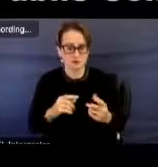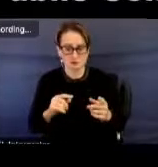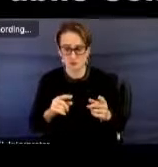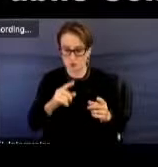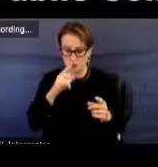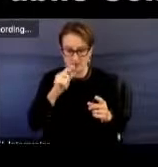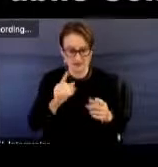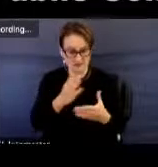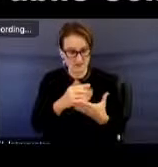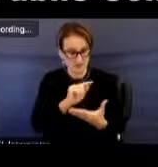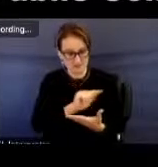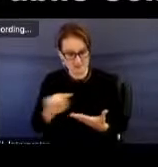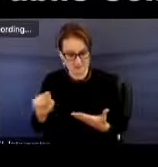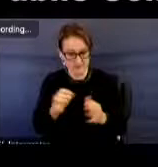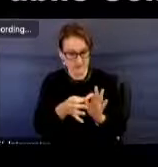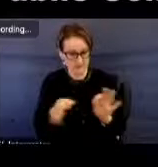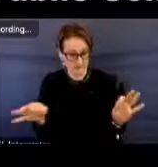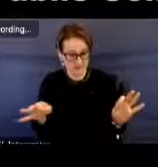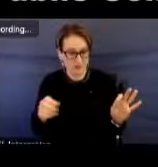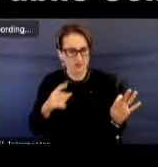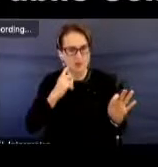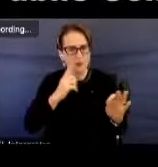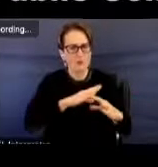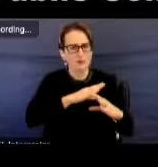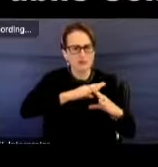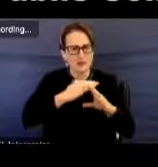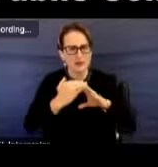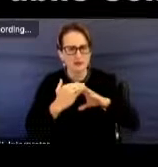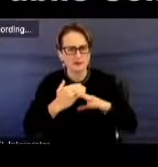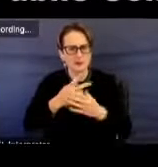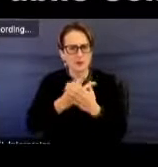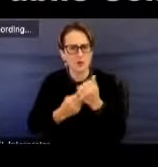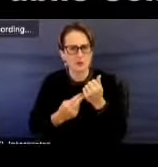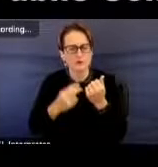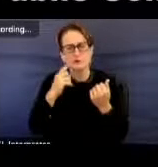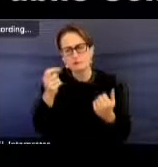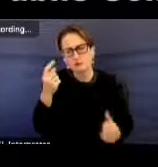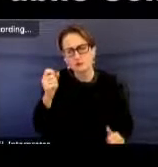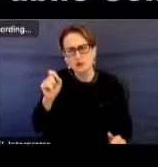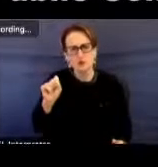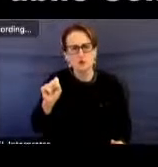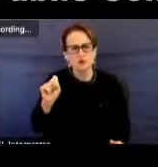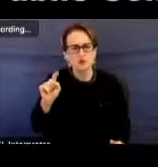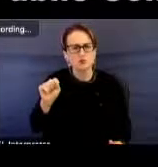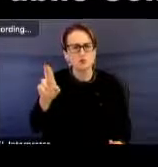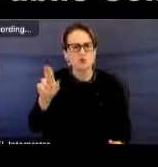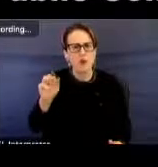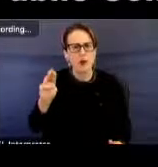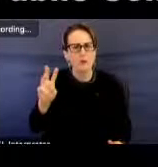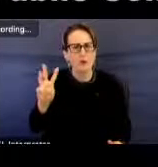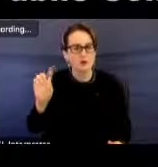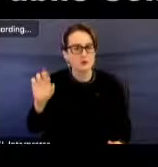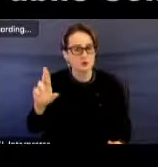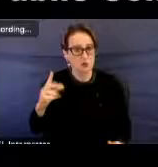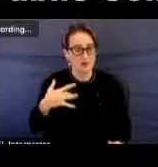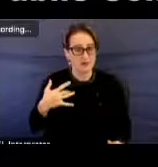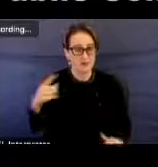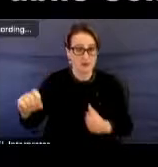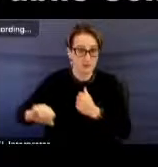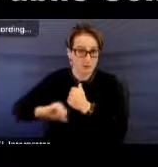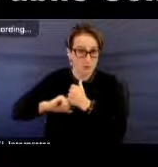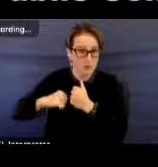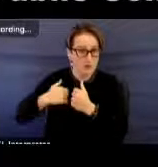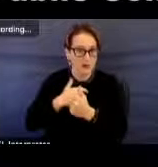of, and I think Strumwasser has our best interest in mind, but more clarity is better